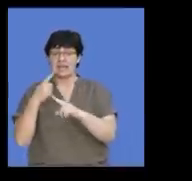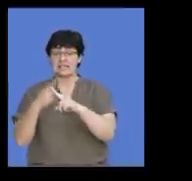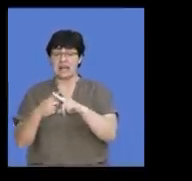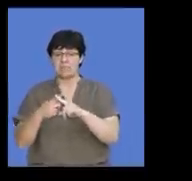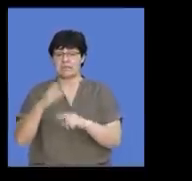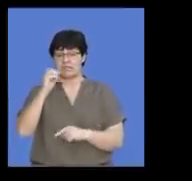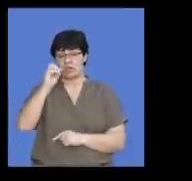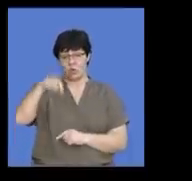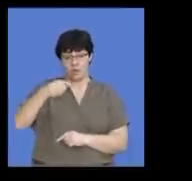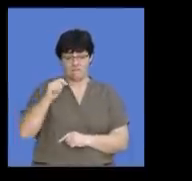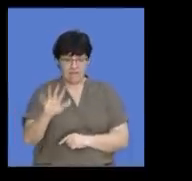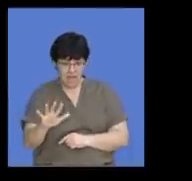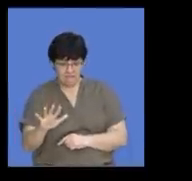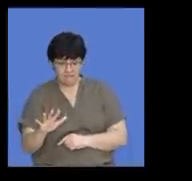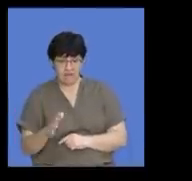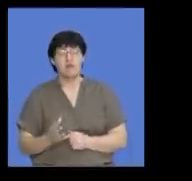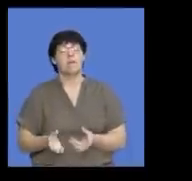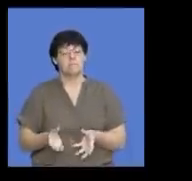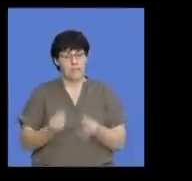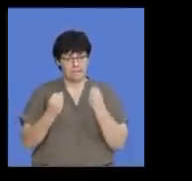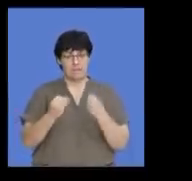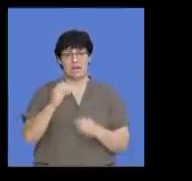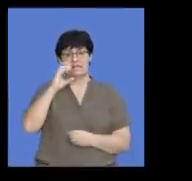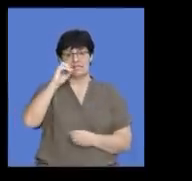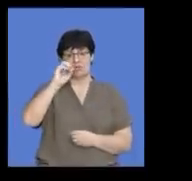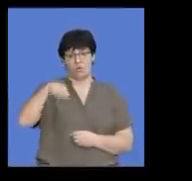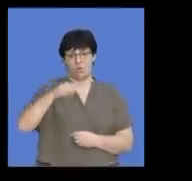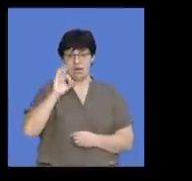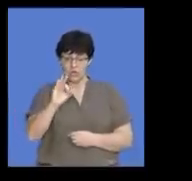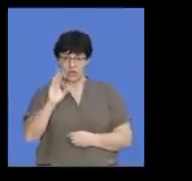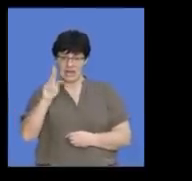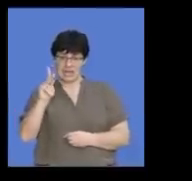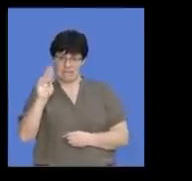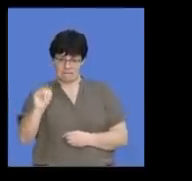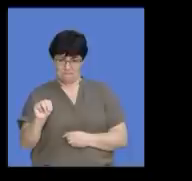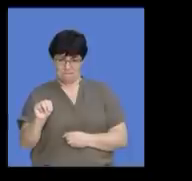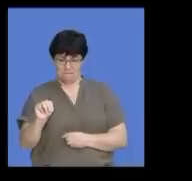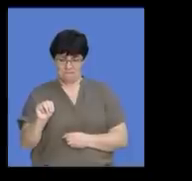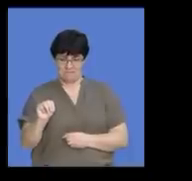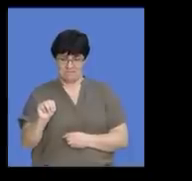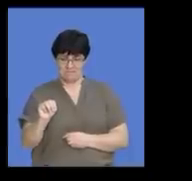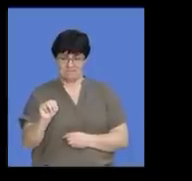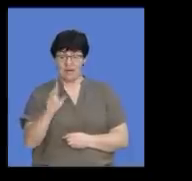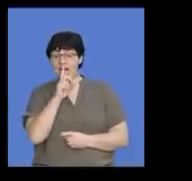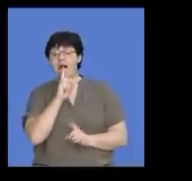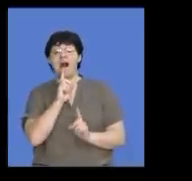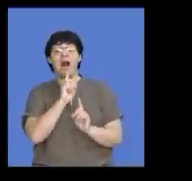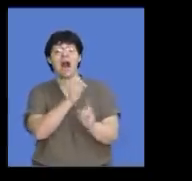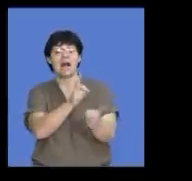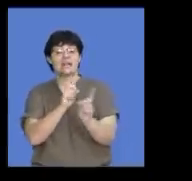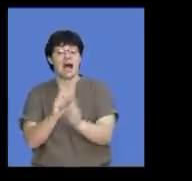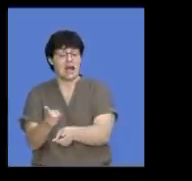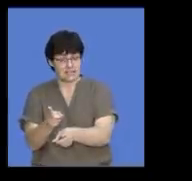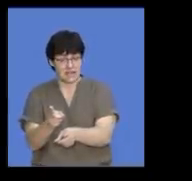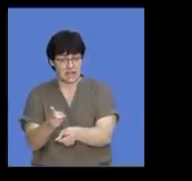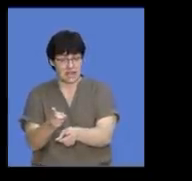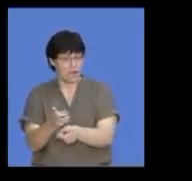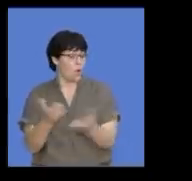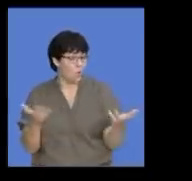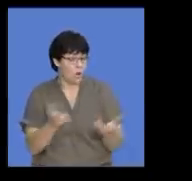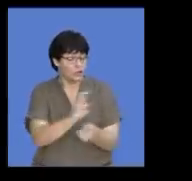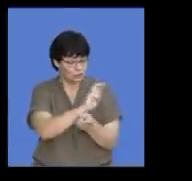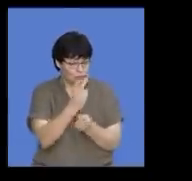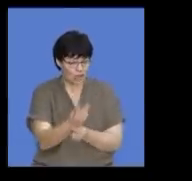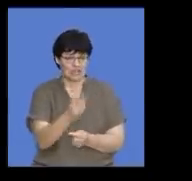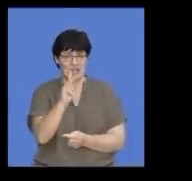it by a scale of 0.5, 0.3 kilometers. Note, the answers in this step are in